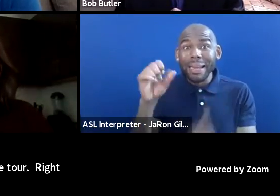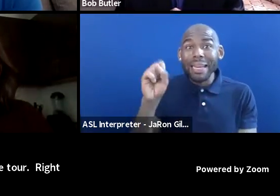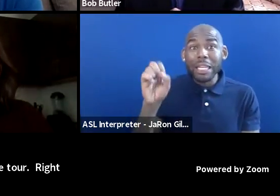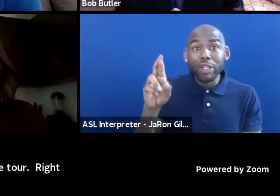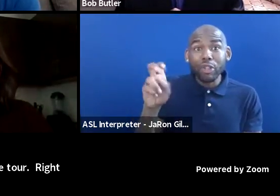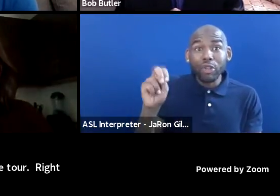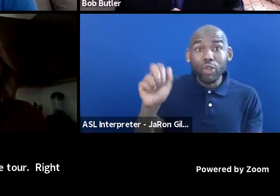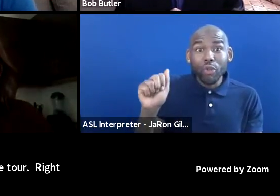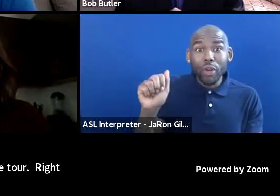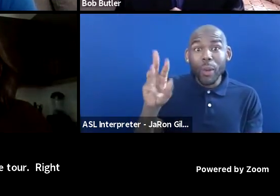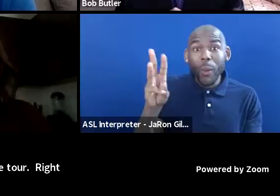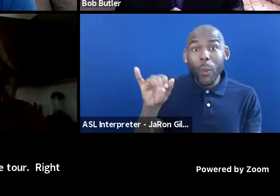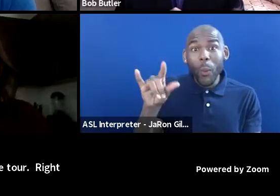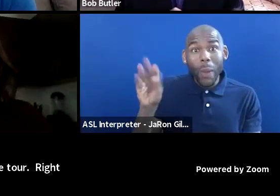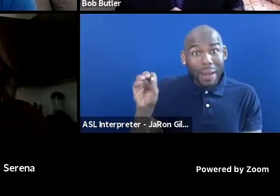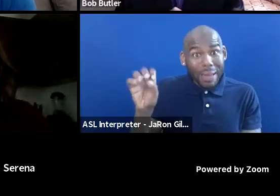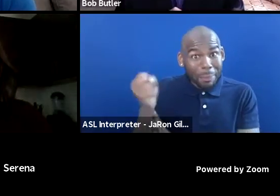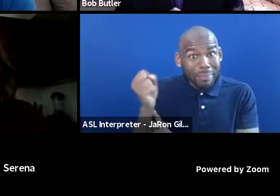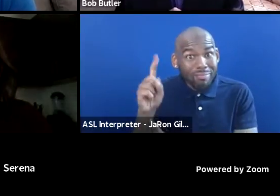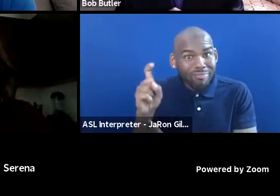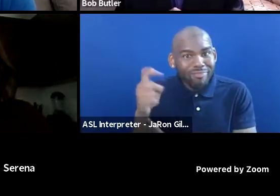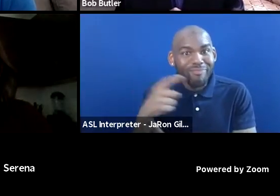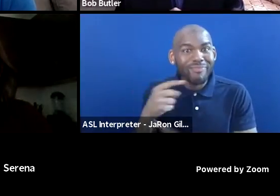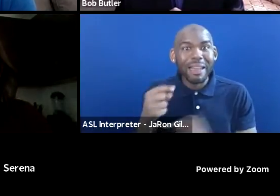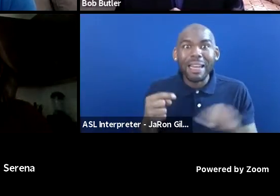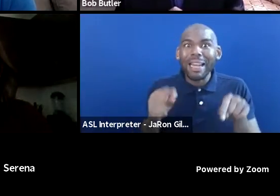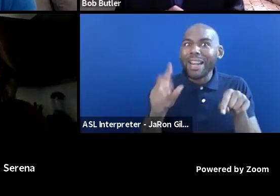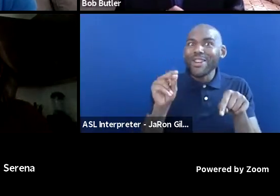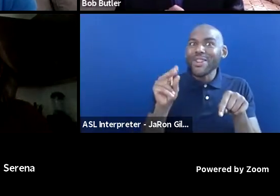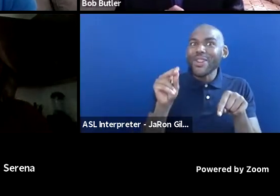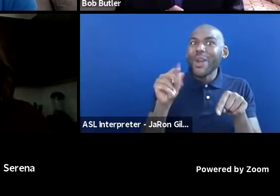No, I didn't play Serena, but I was in one of her commercials,